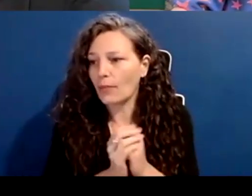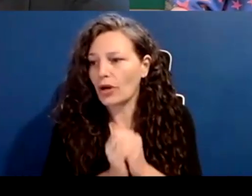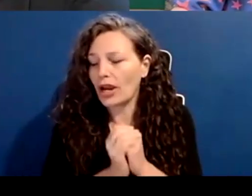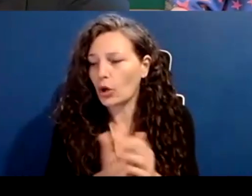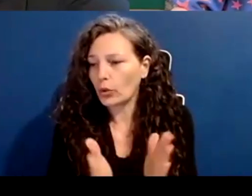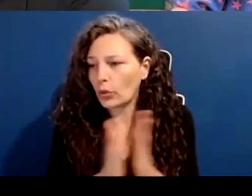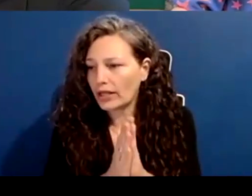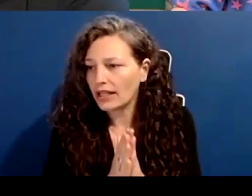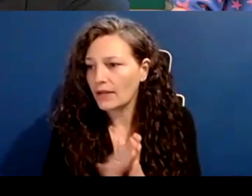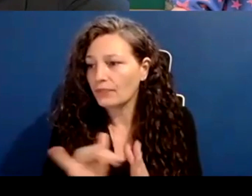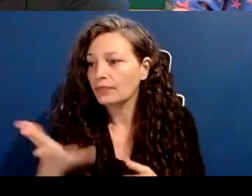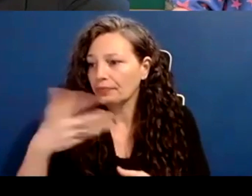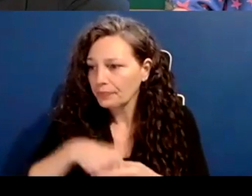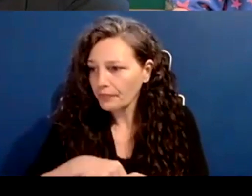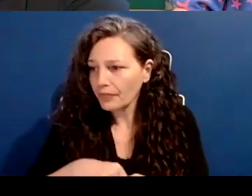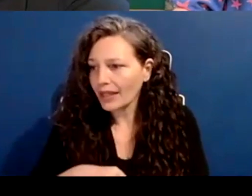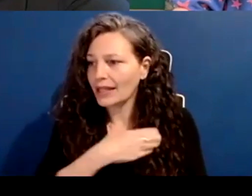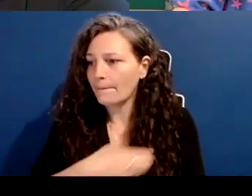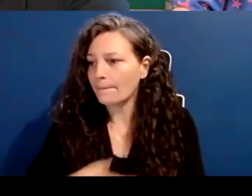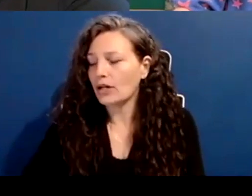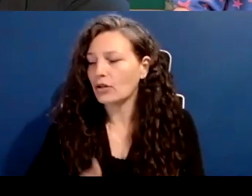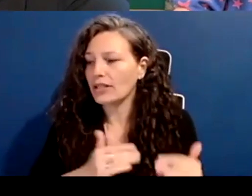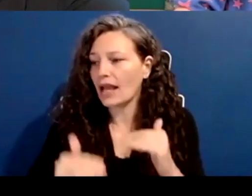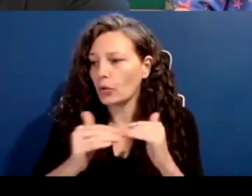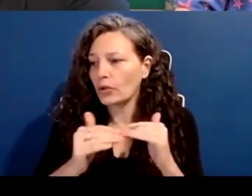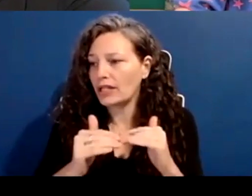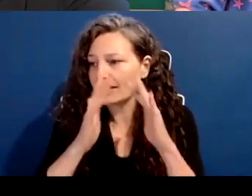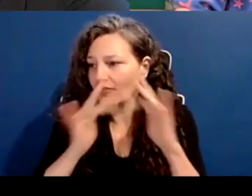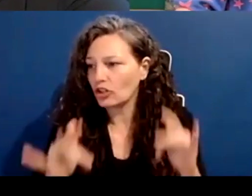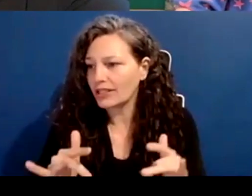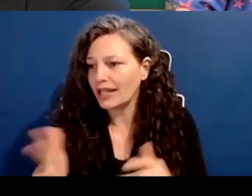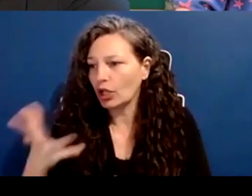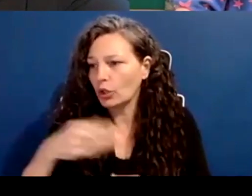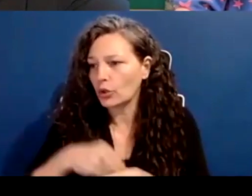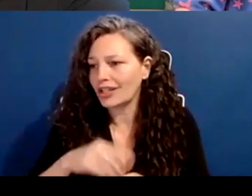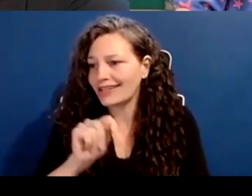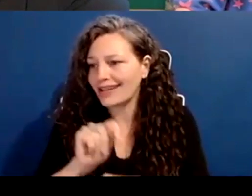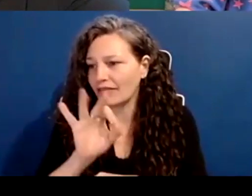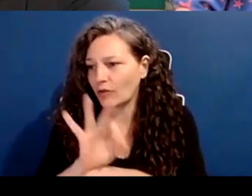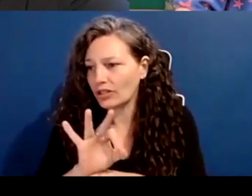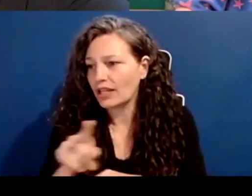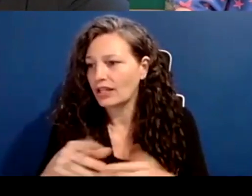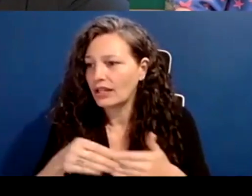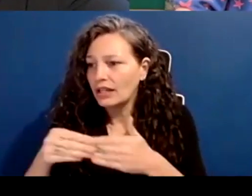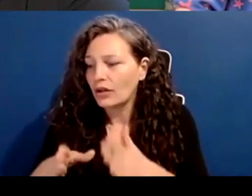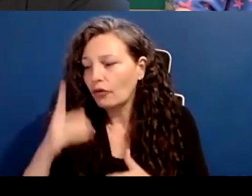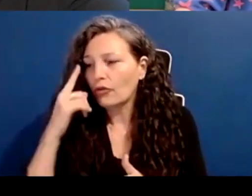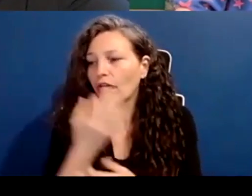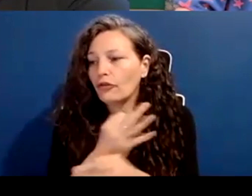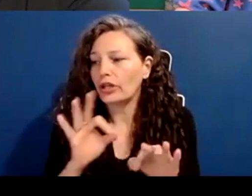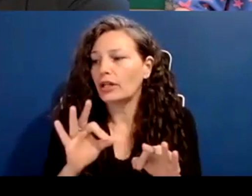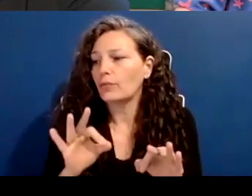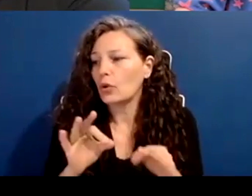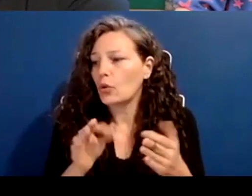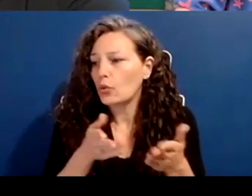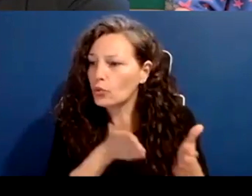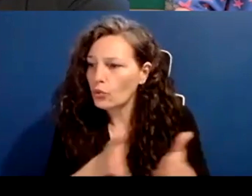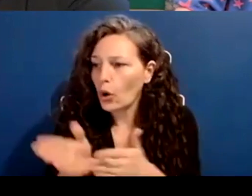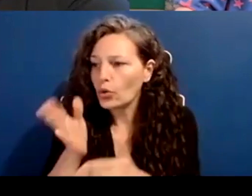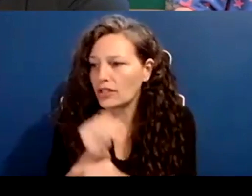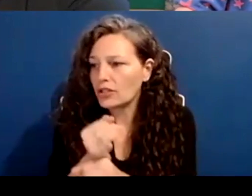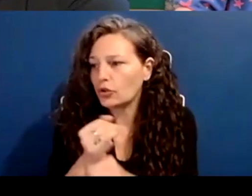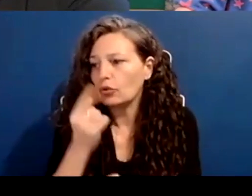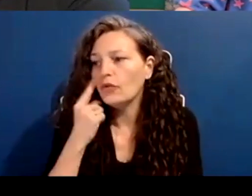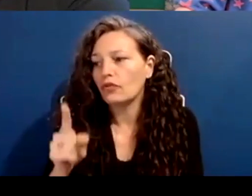Diversity, and Inclusion Task Force, and as the facilitator for Freedom Road Institute for Leadership and